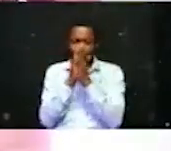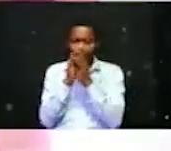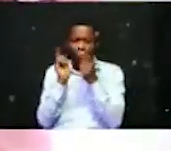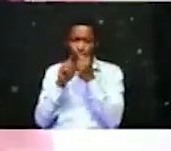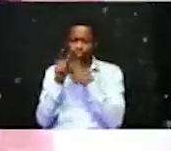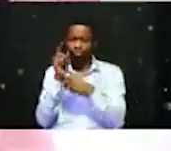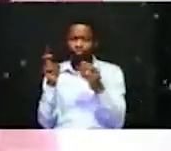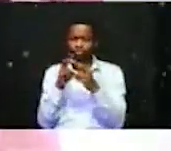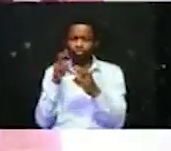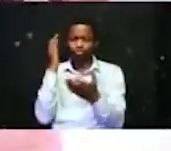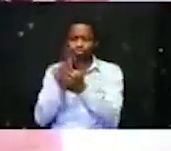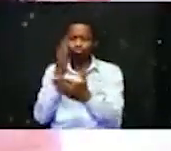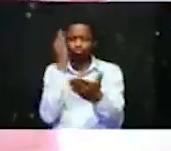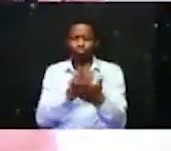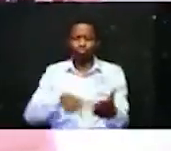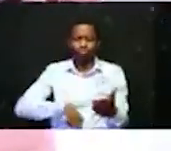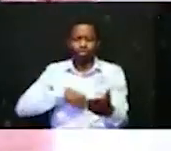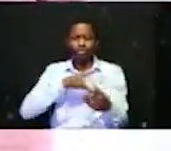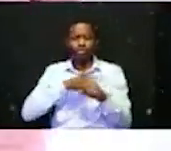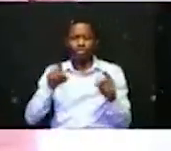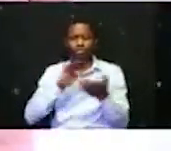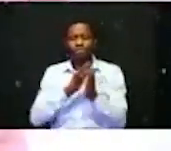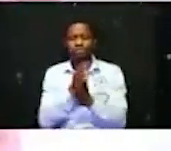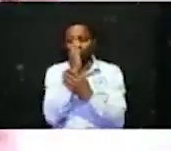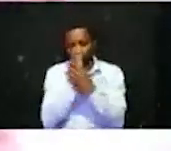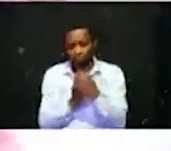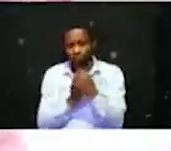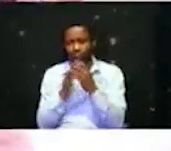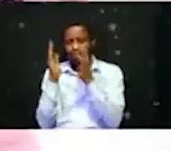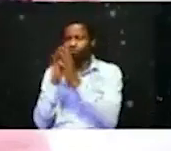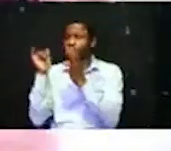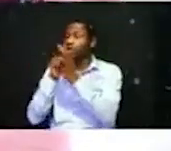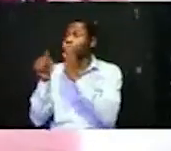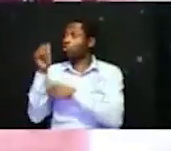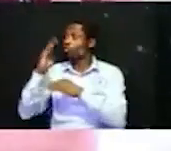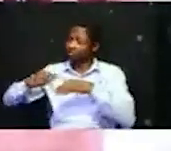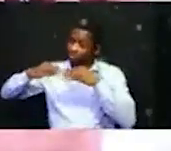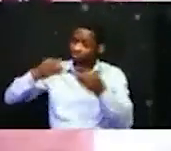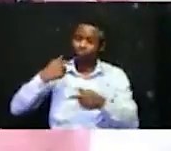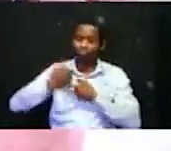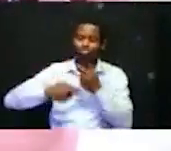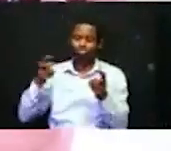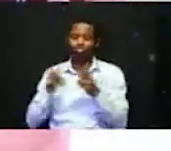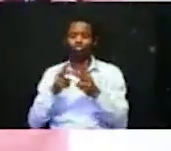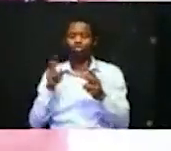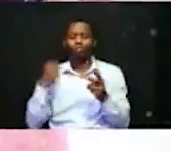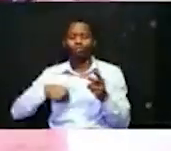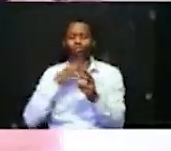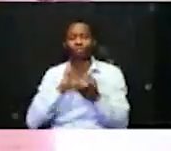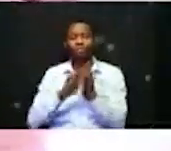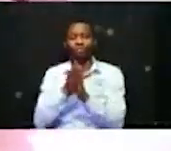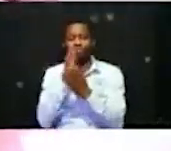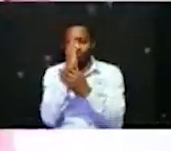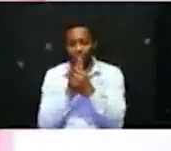to be humble. Let God give us the grace to humble ourselves. He